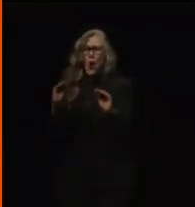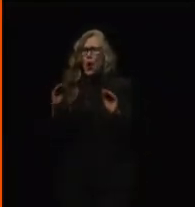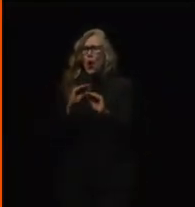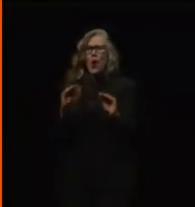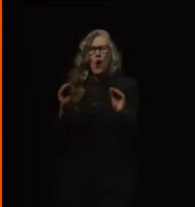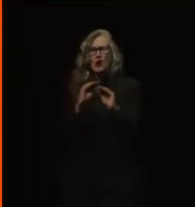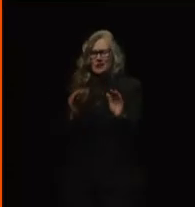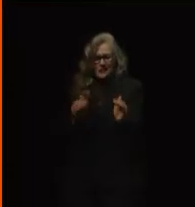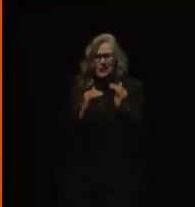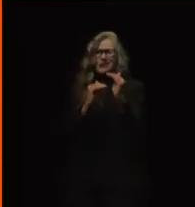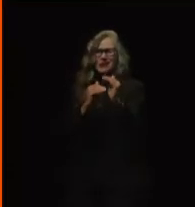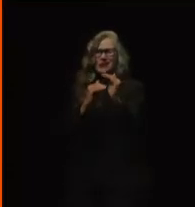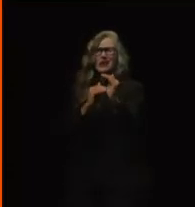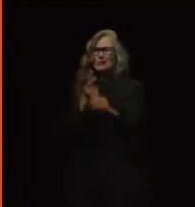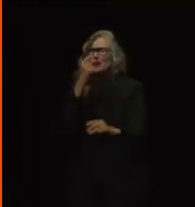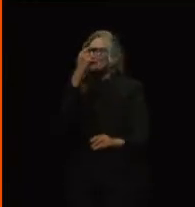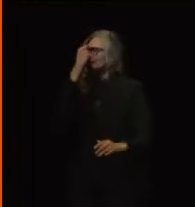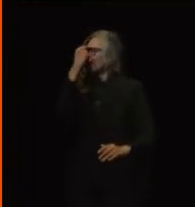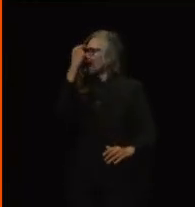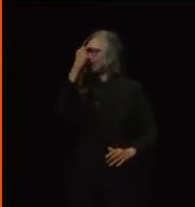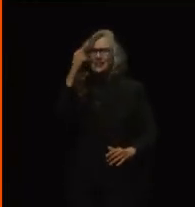by.